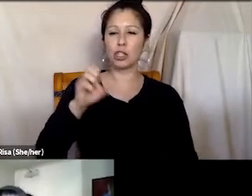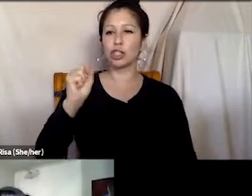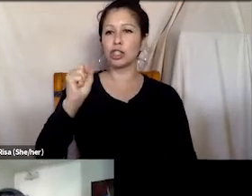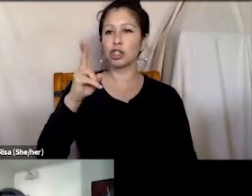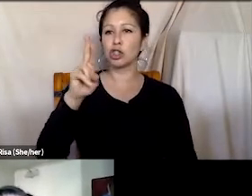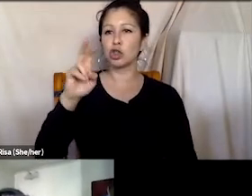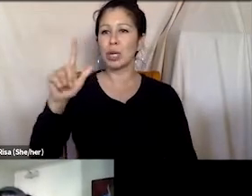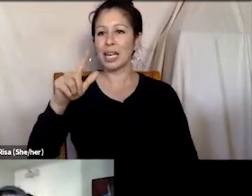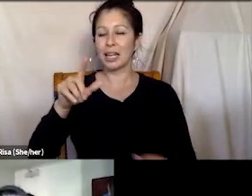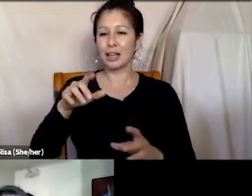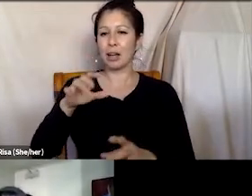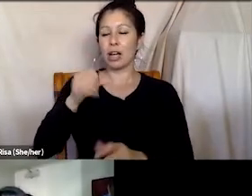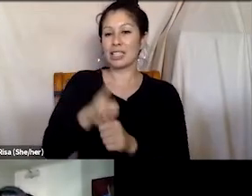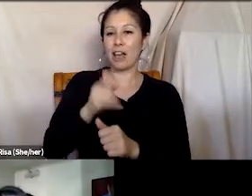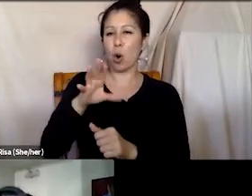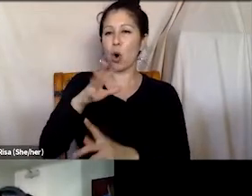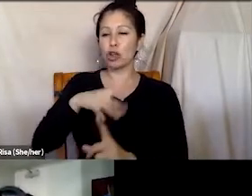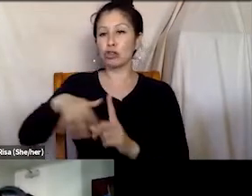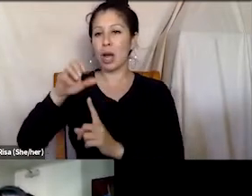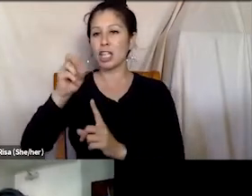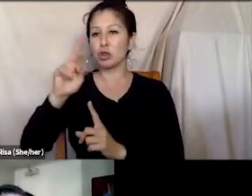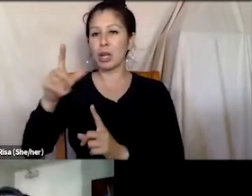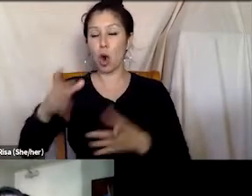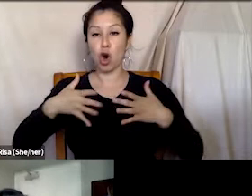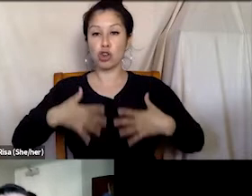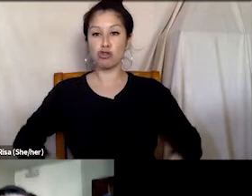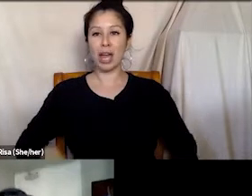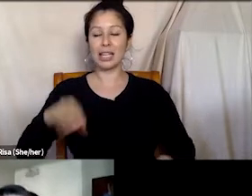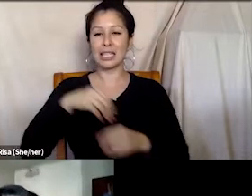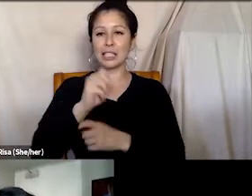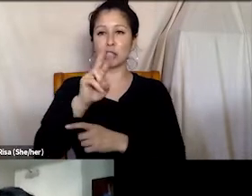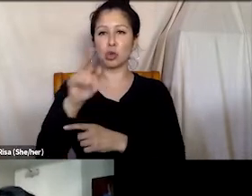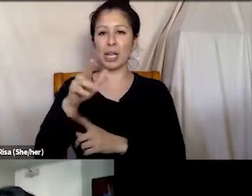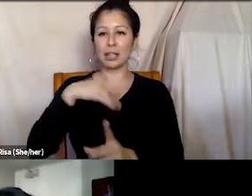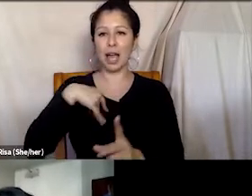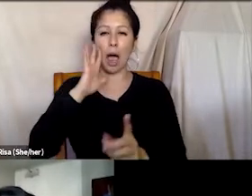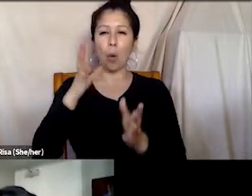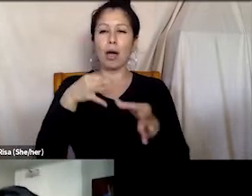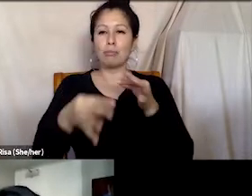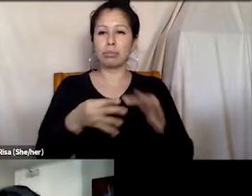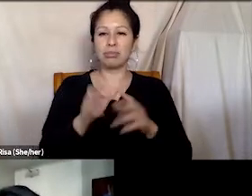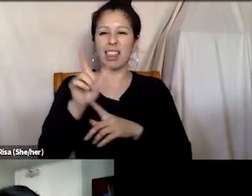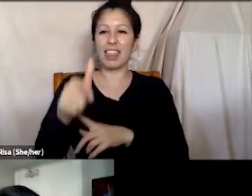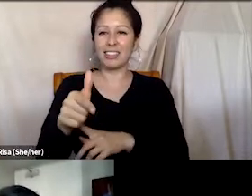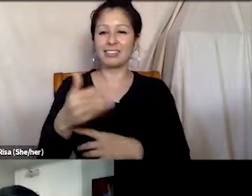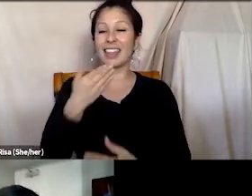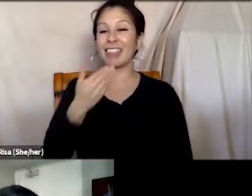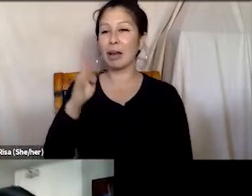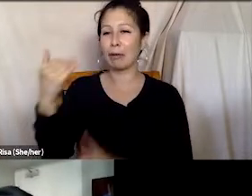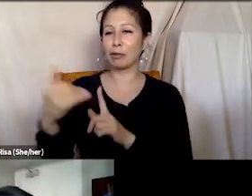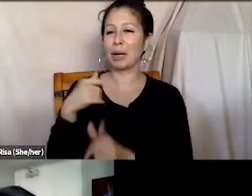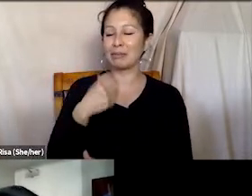surreal surroundings, or dress forms that are in surreal roundings. And I will be talking about those briefly. Thank you, Barbara, for